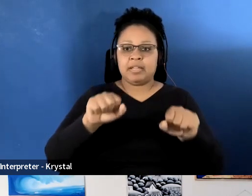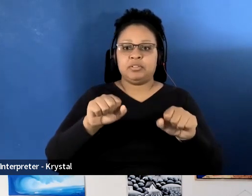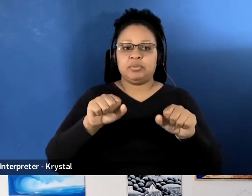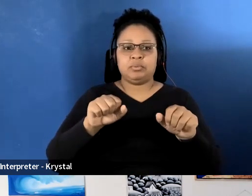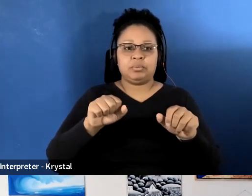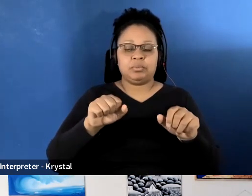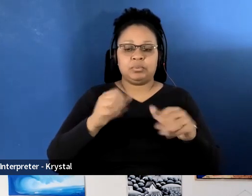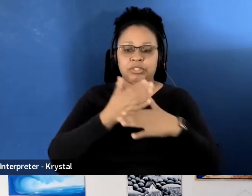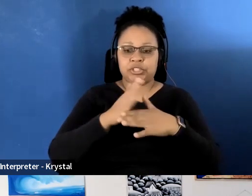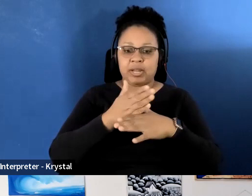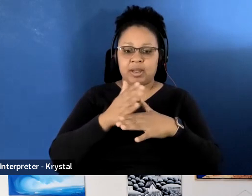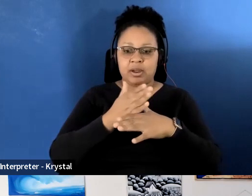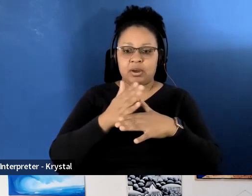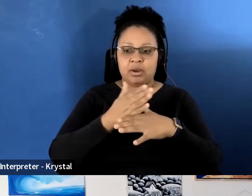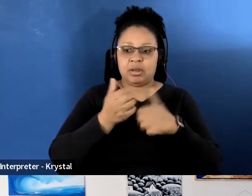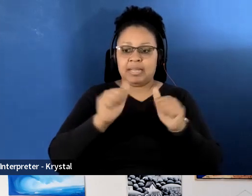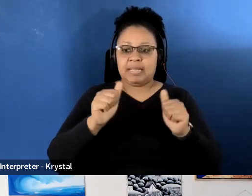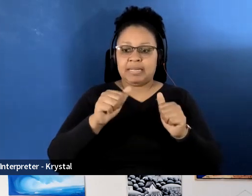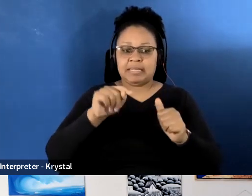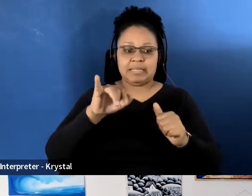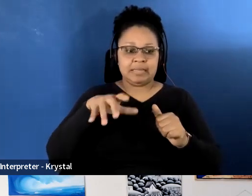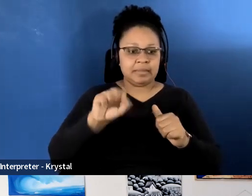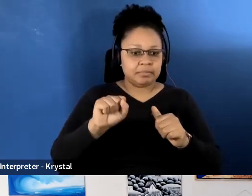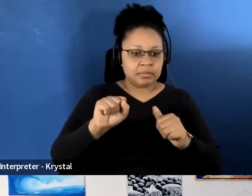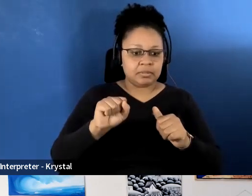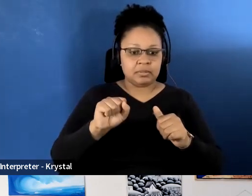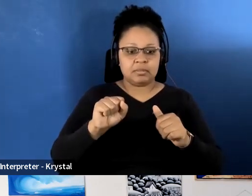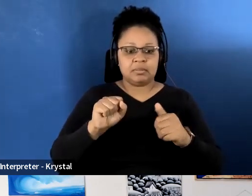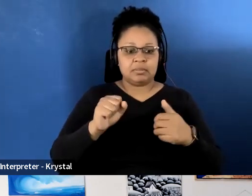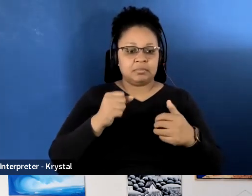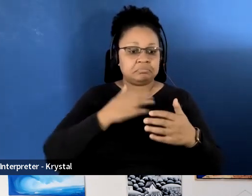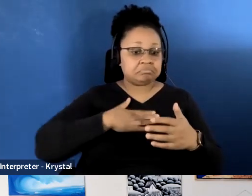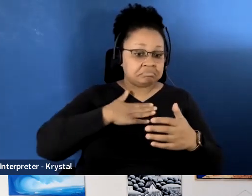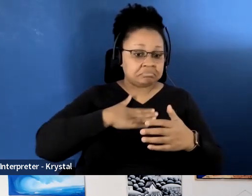since you said in the chat that you focus on mental health and reentry and youth outreach.